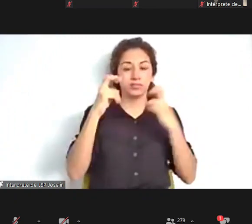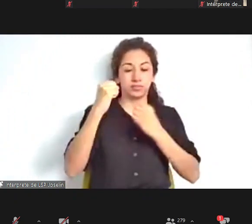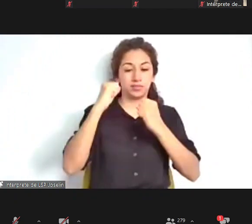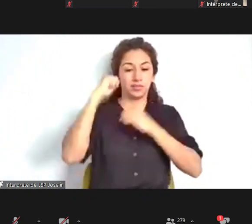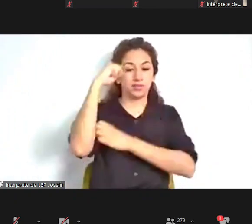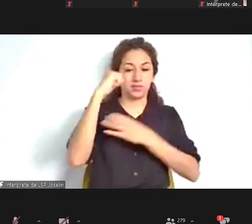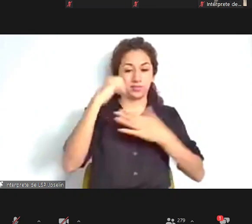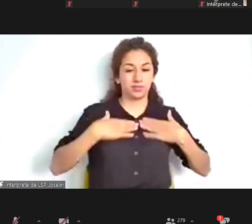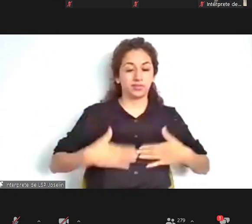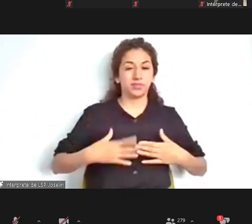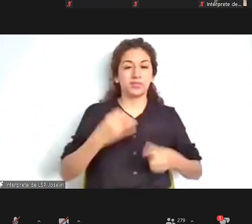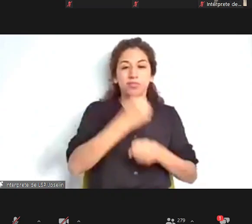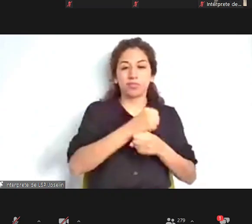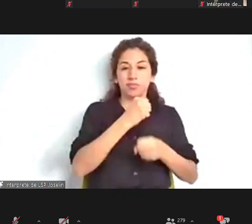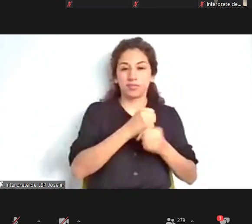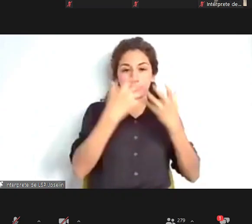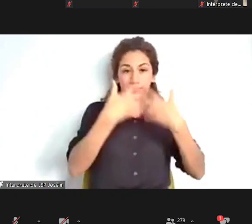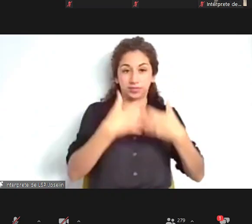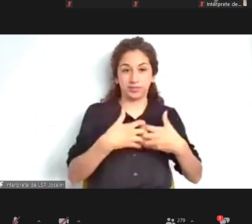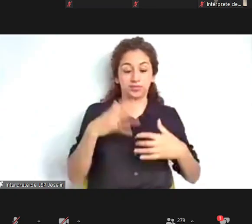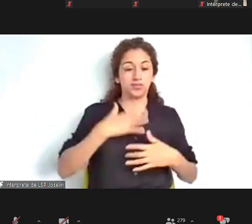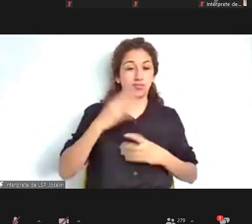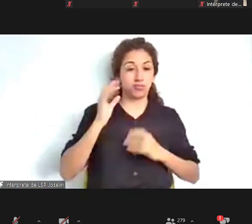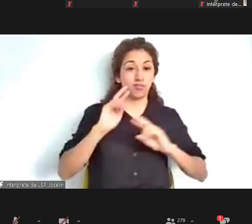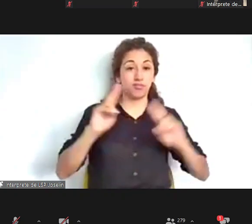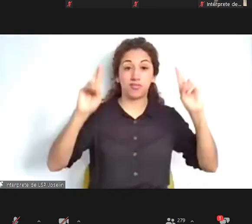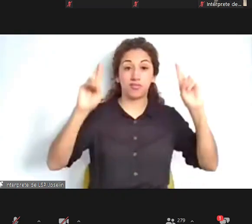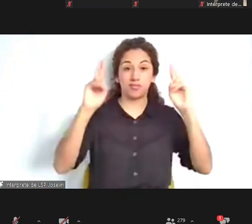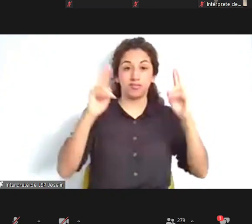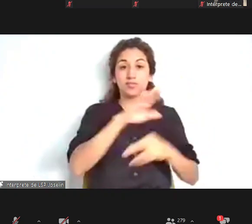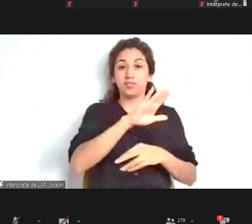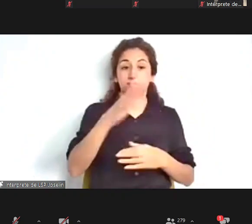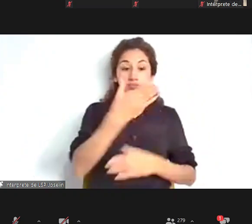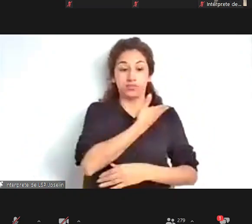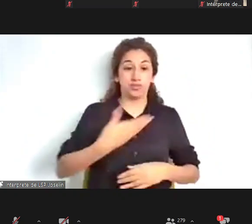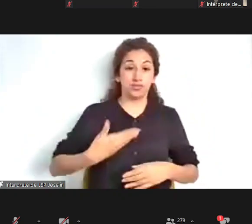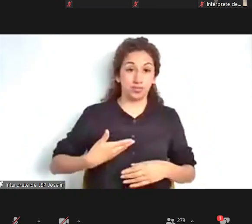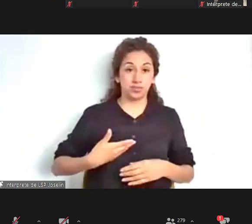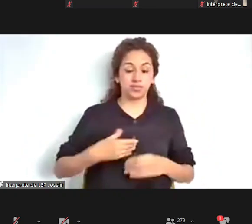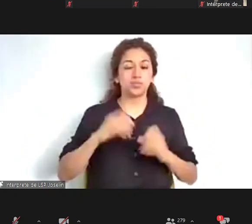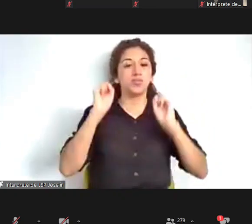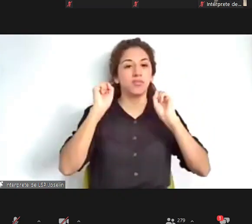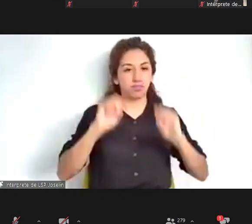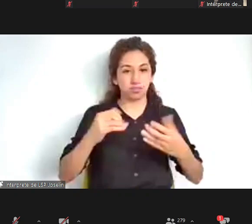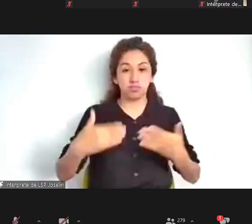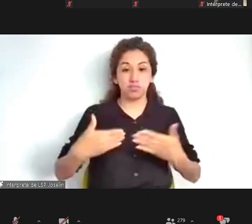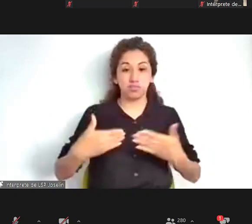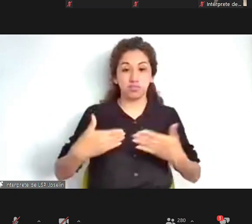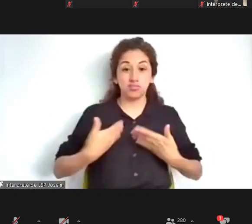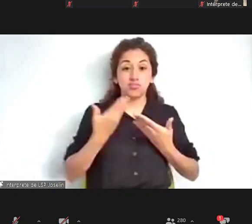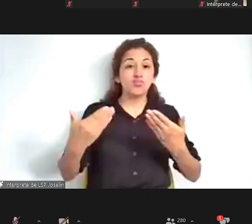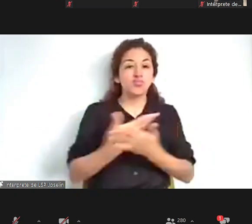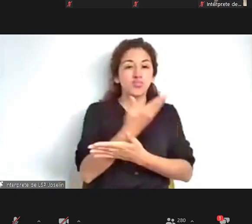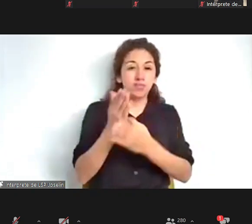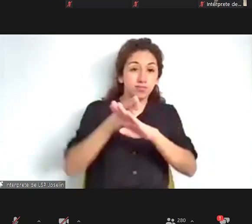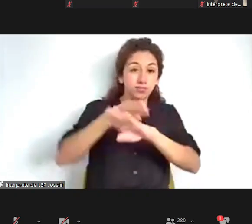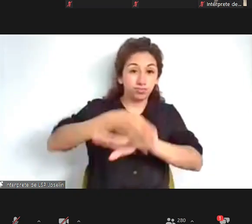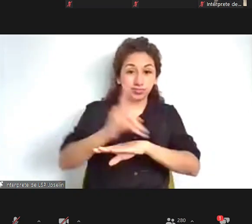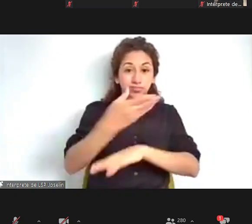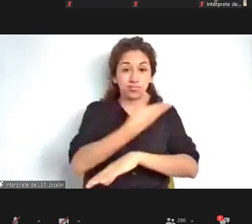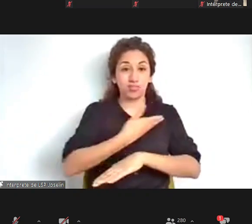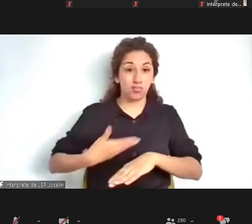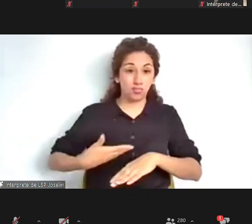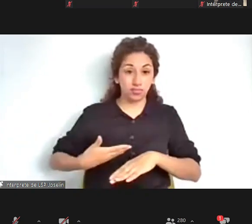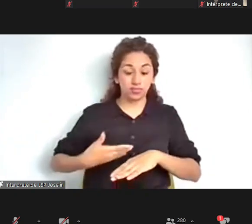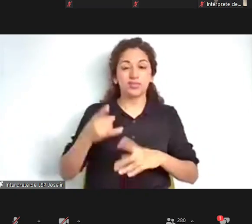our business activities i hope that the new government will retake this engagement as the this administration